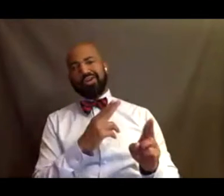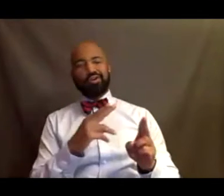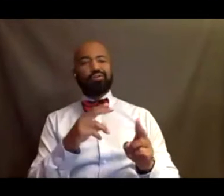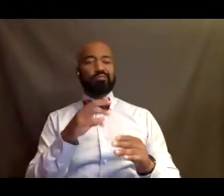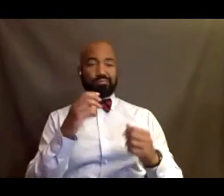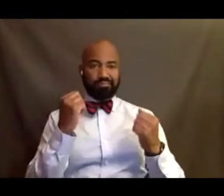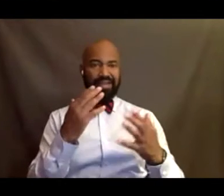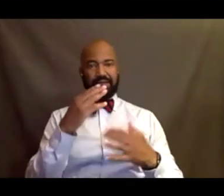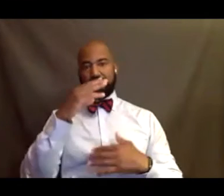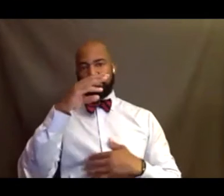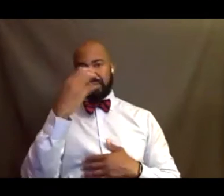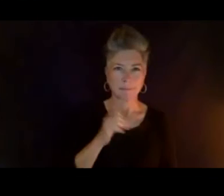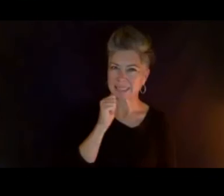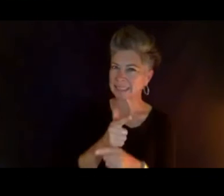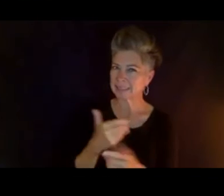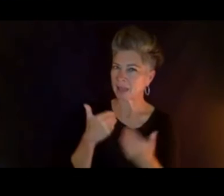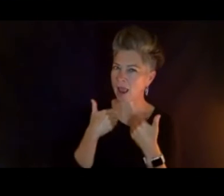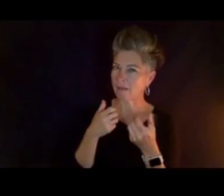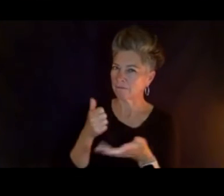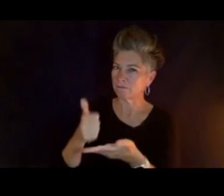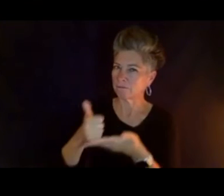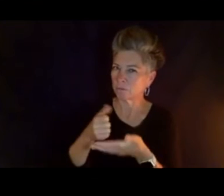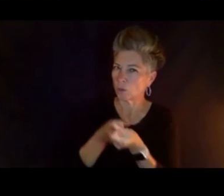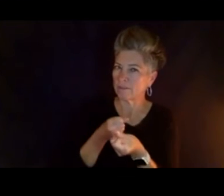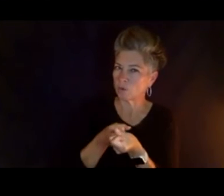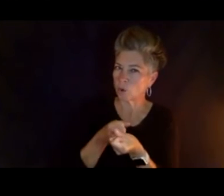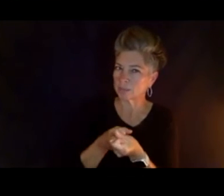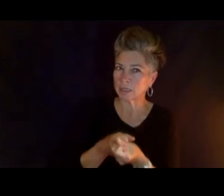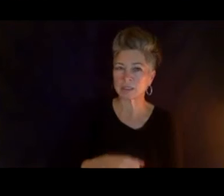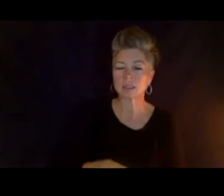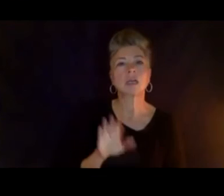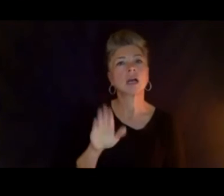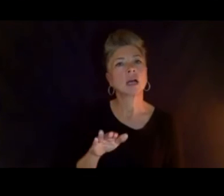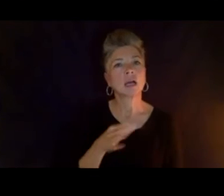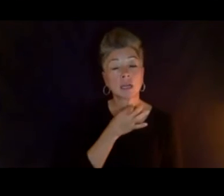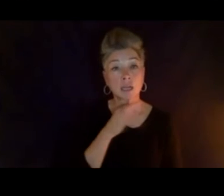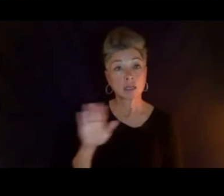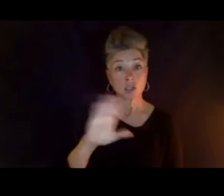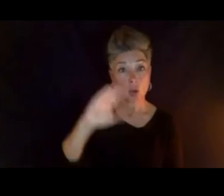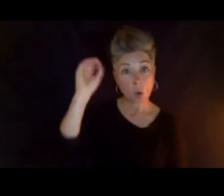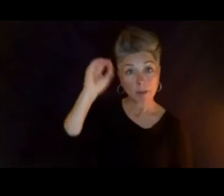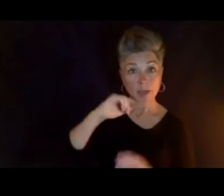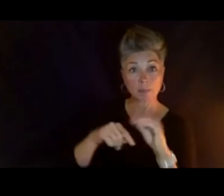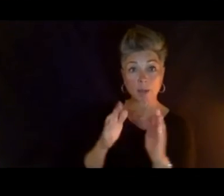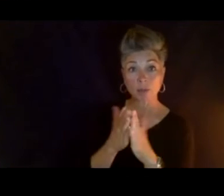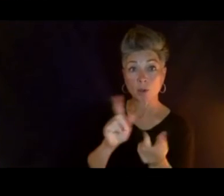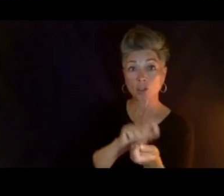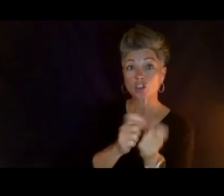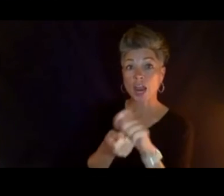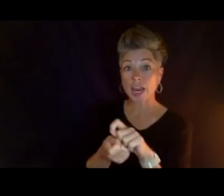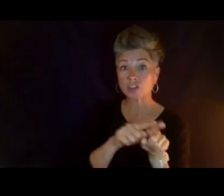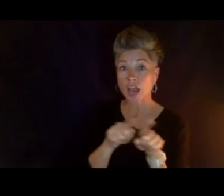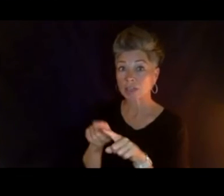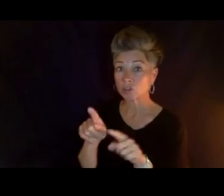That was just like my heart, special place. Did your opinion of the book change as you read it? It